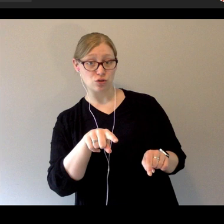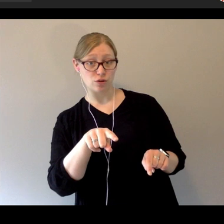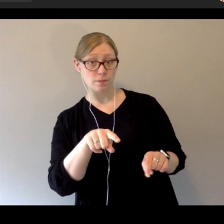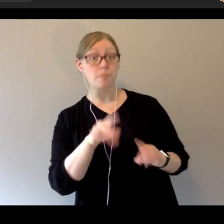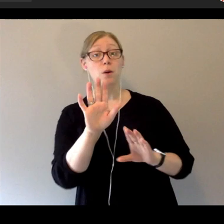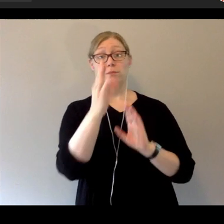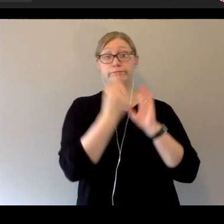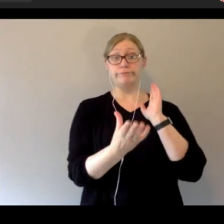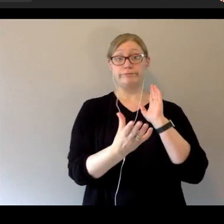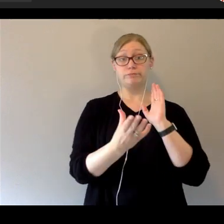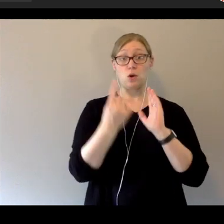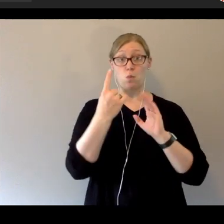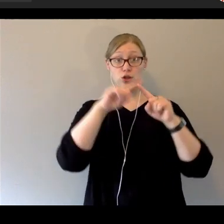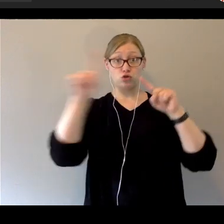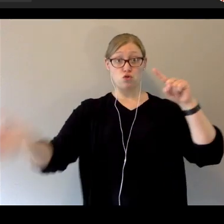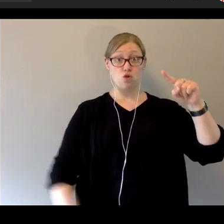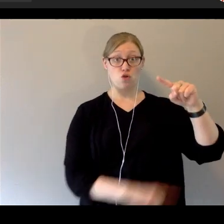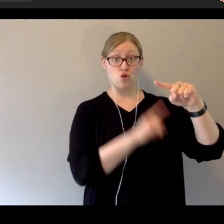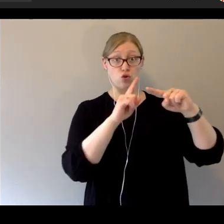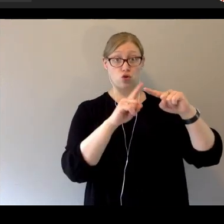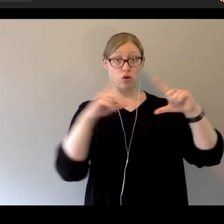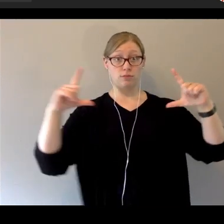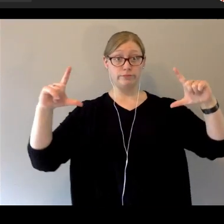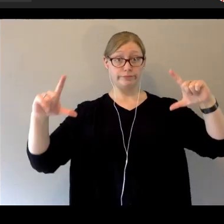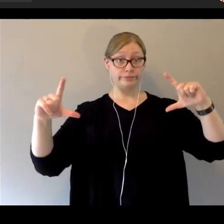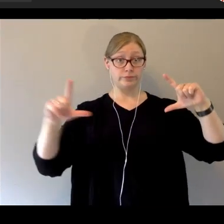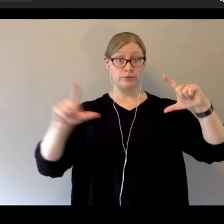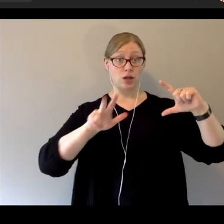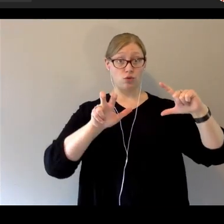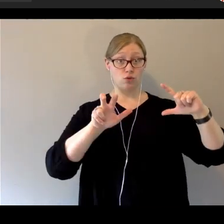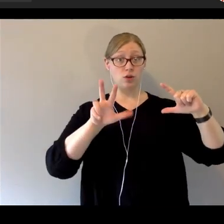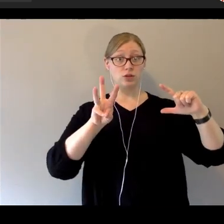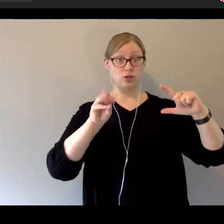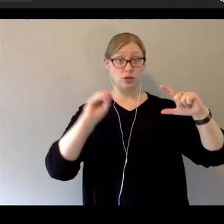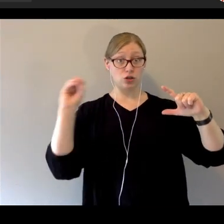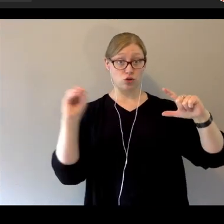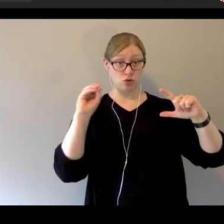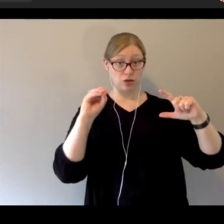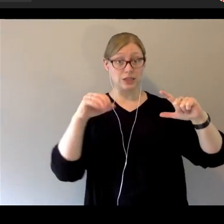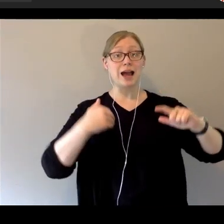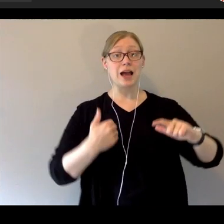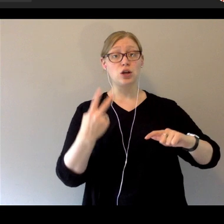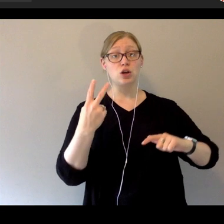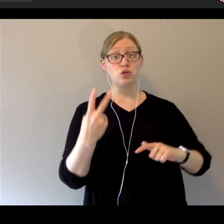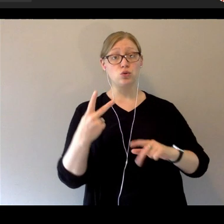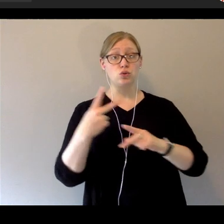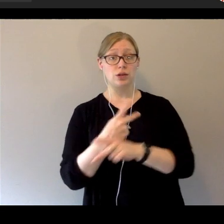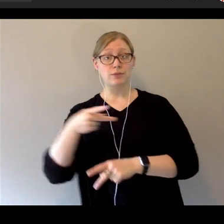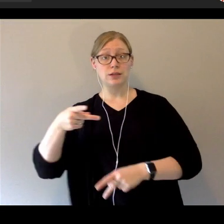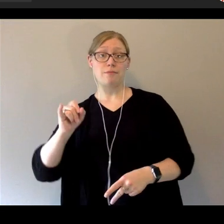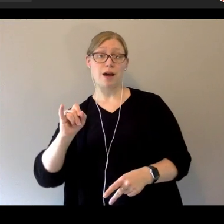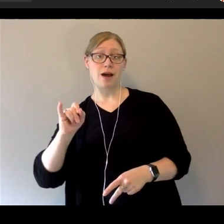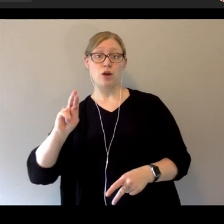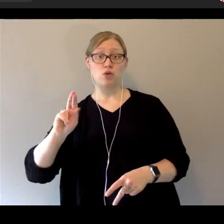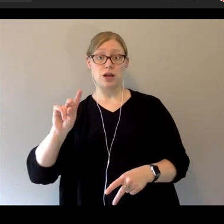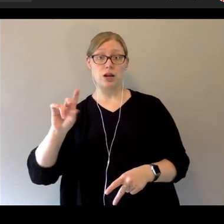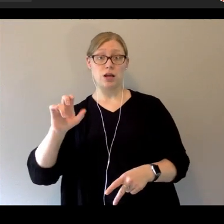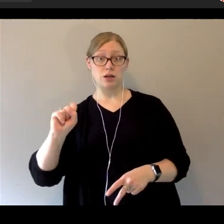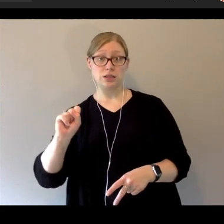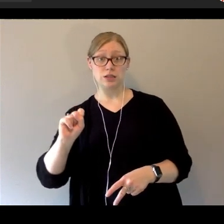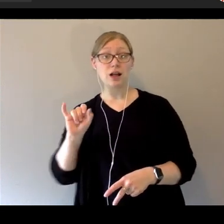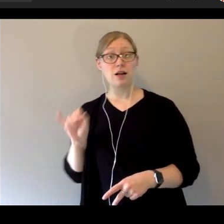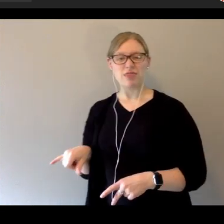is 360 degrees, has 2 times pi radians, and that's the conversion factor. We're not going to bother converting or even dealing